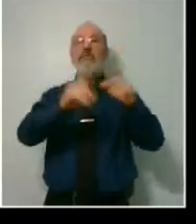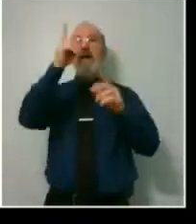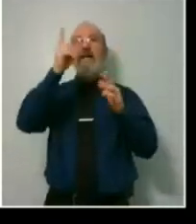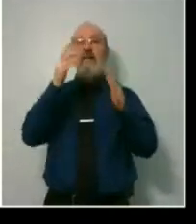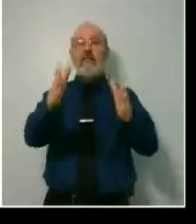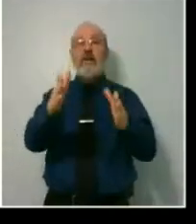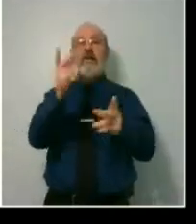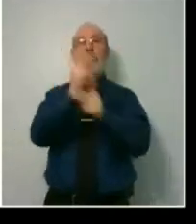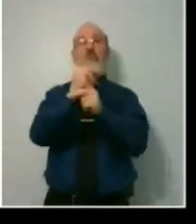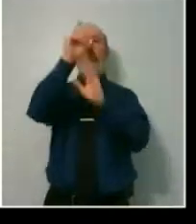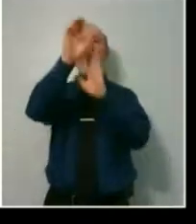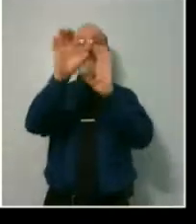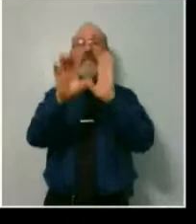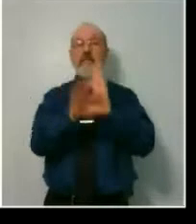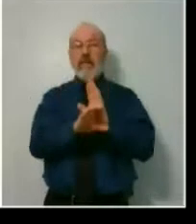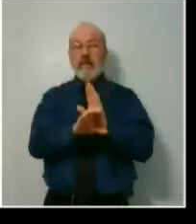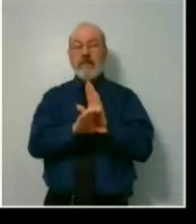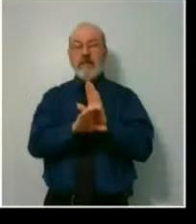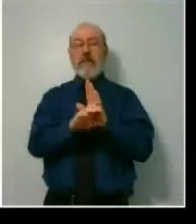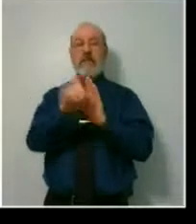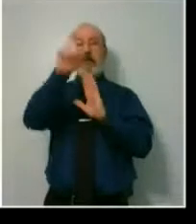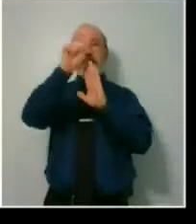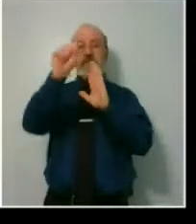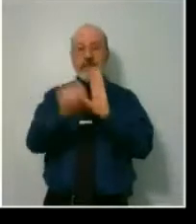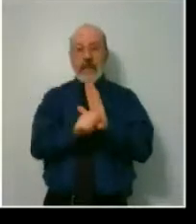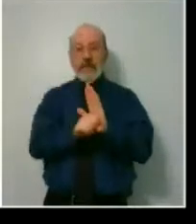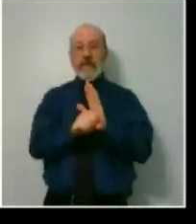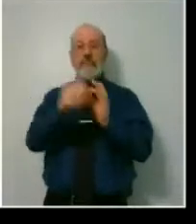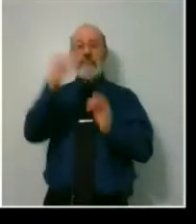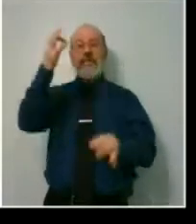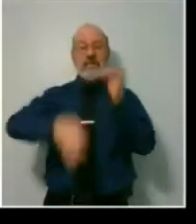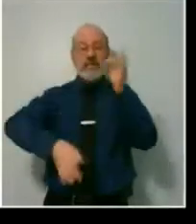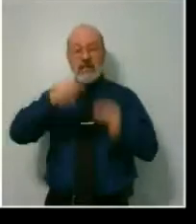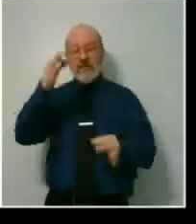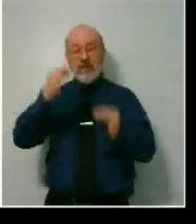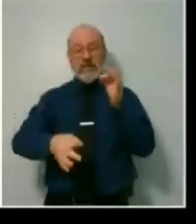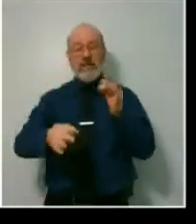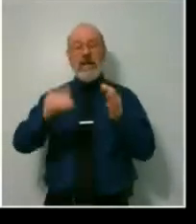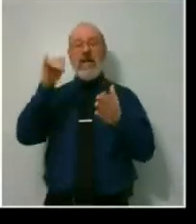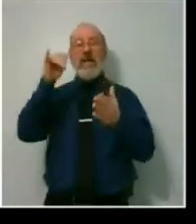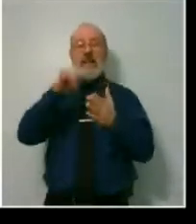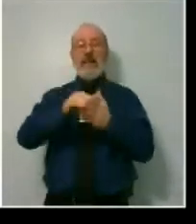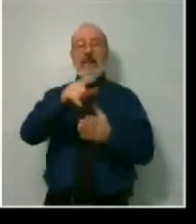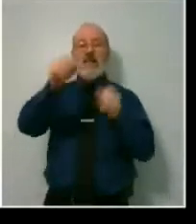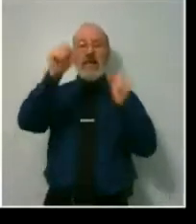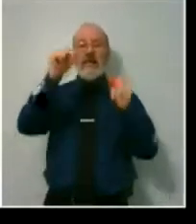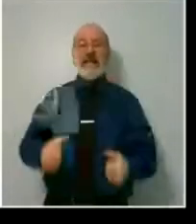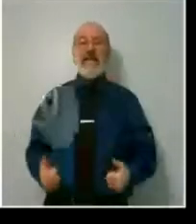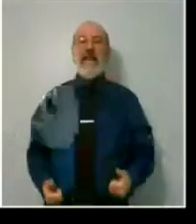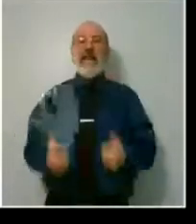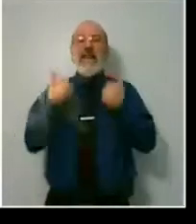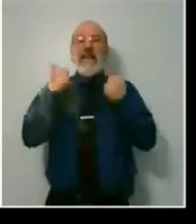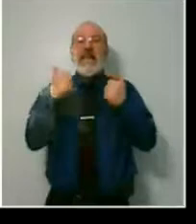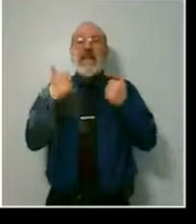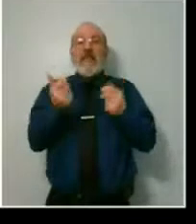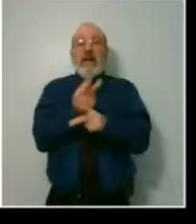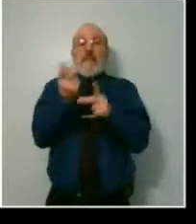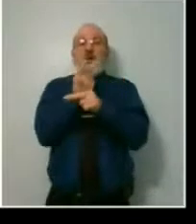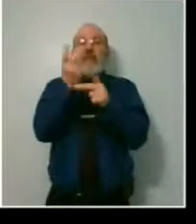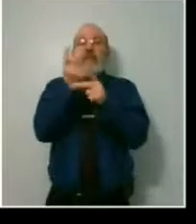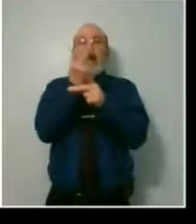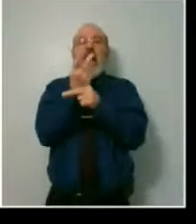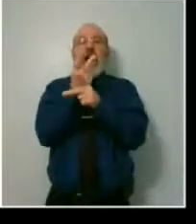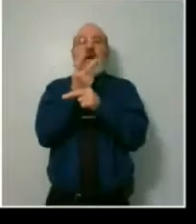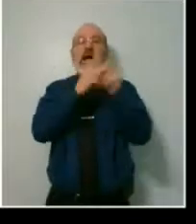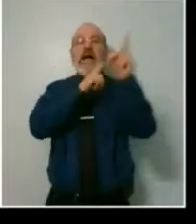his commandments and his statutes and his judgments, that thou mayest live and multiply, and the Lord